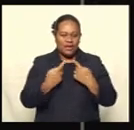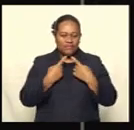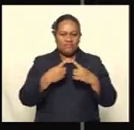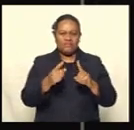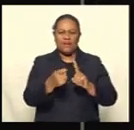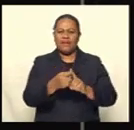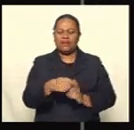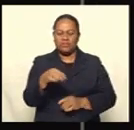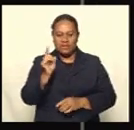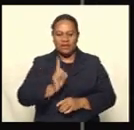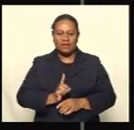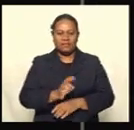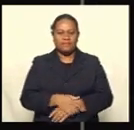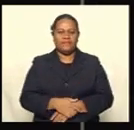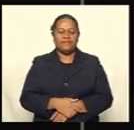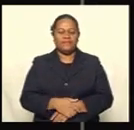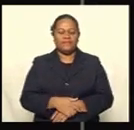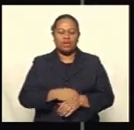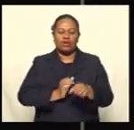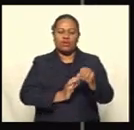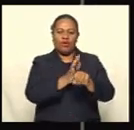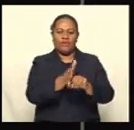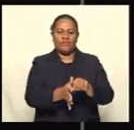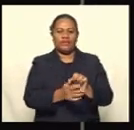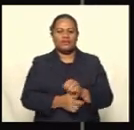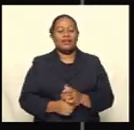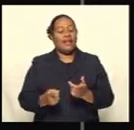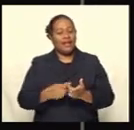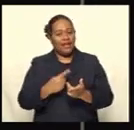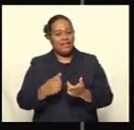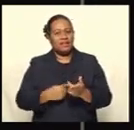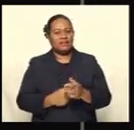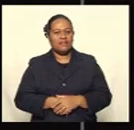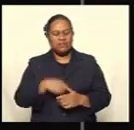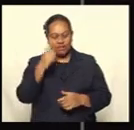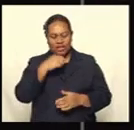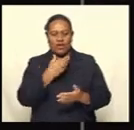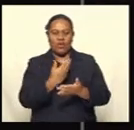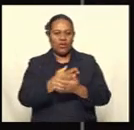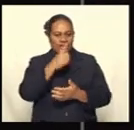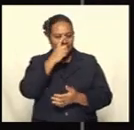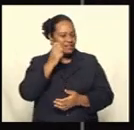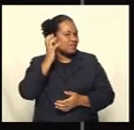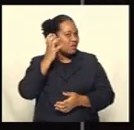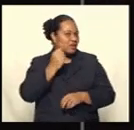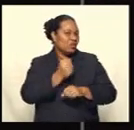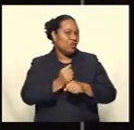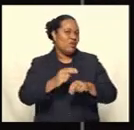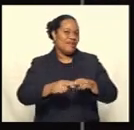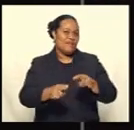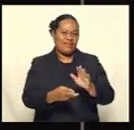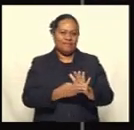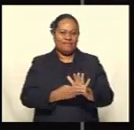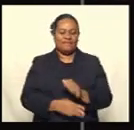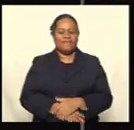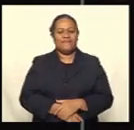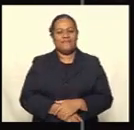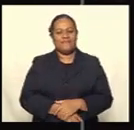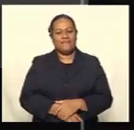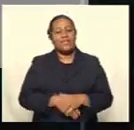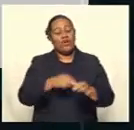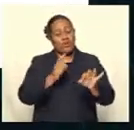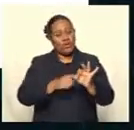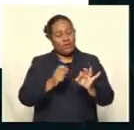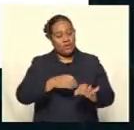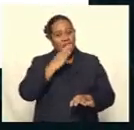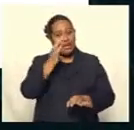this evening on the latest situation on COVID-19. For the other stories, and you can tune into our sister radio station Gold FM. To our poll